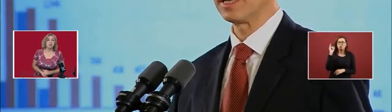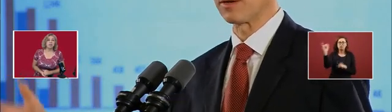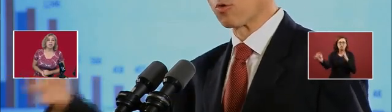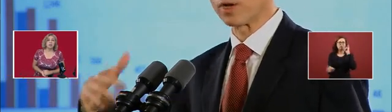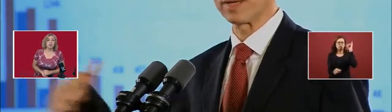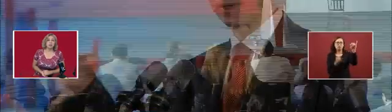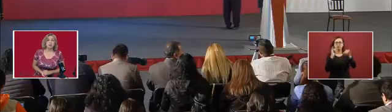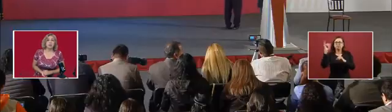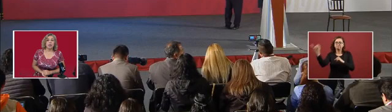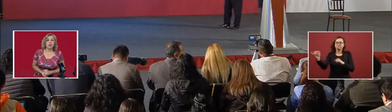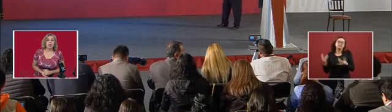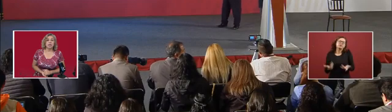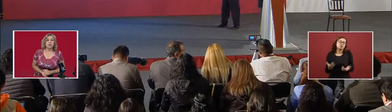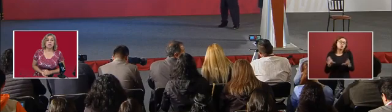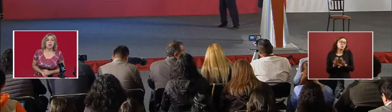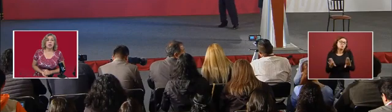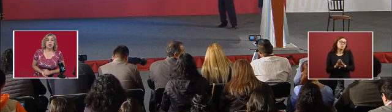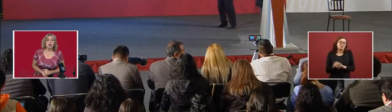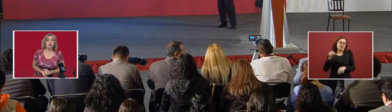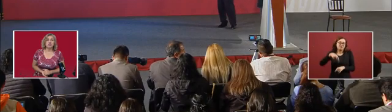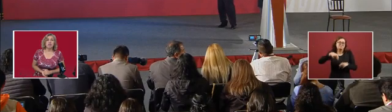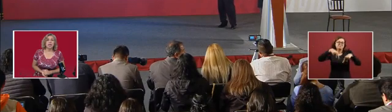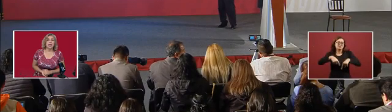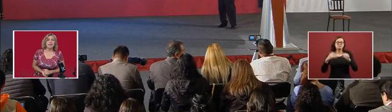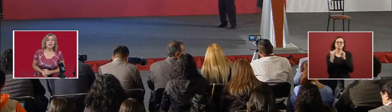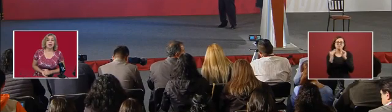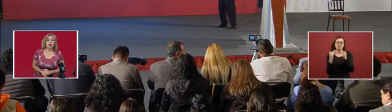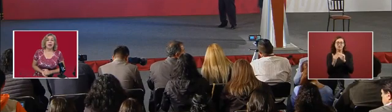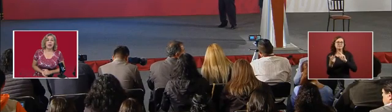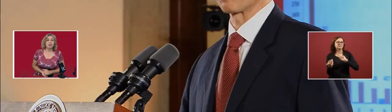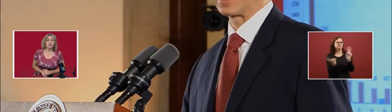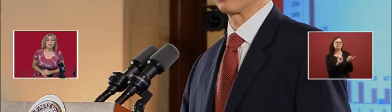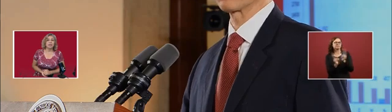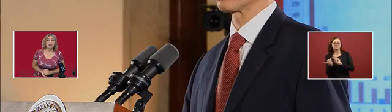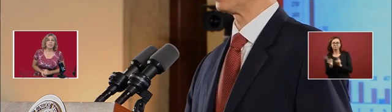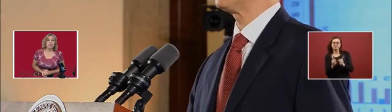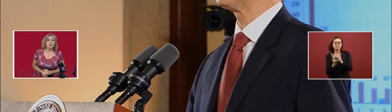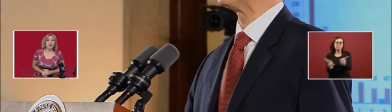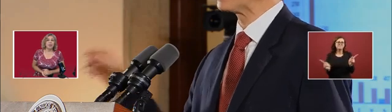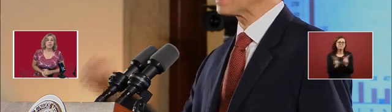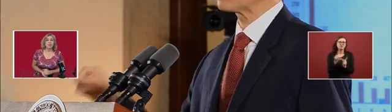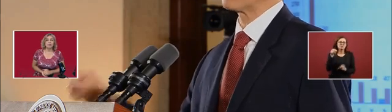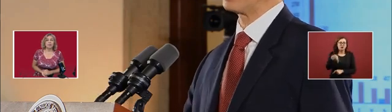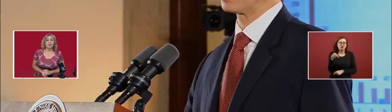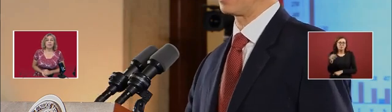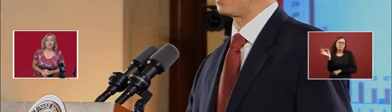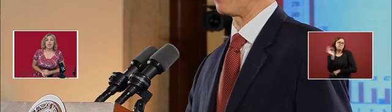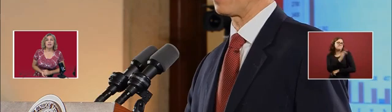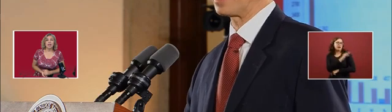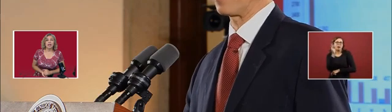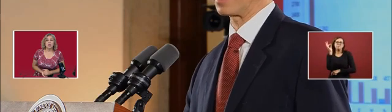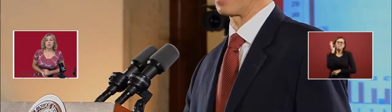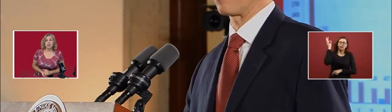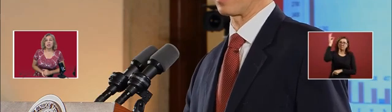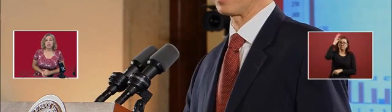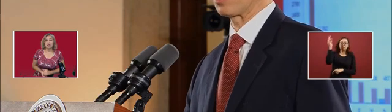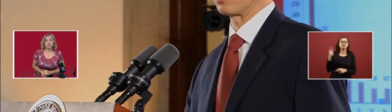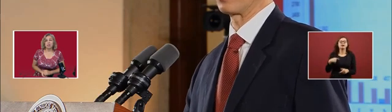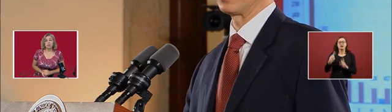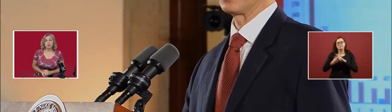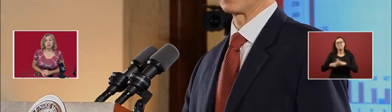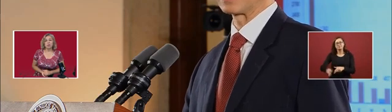of the dengue occurs privately mostly in their homes, because it can only